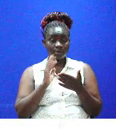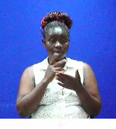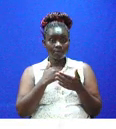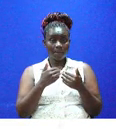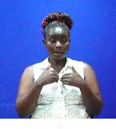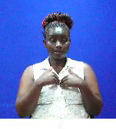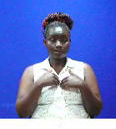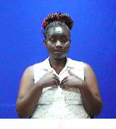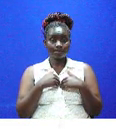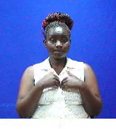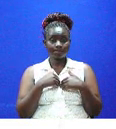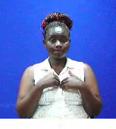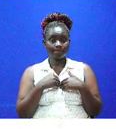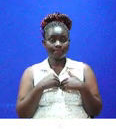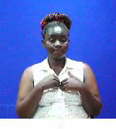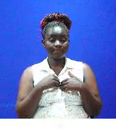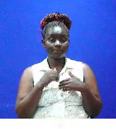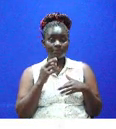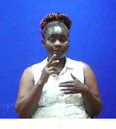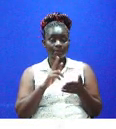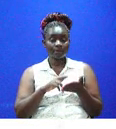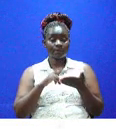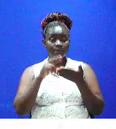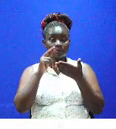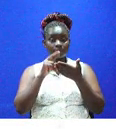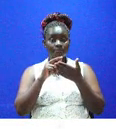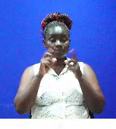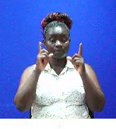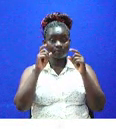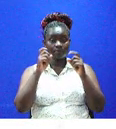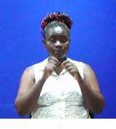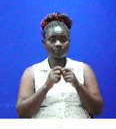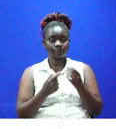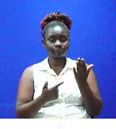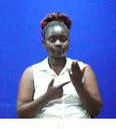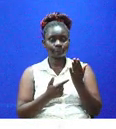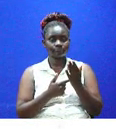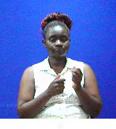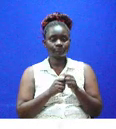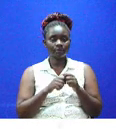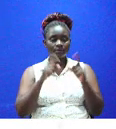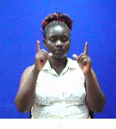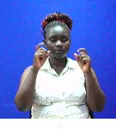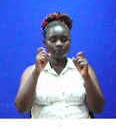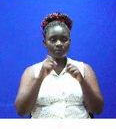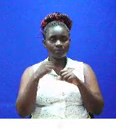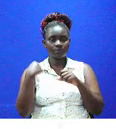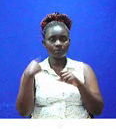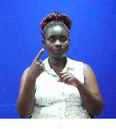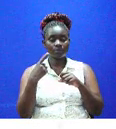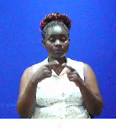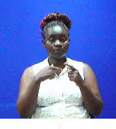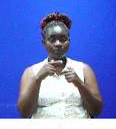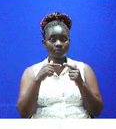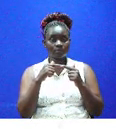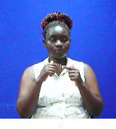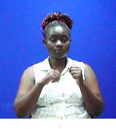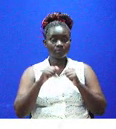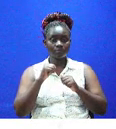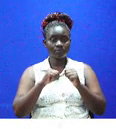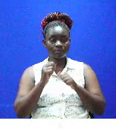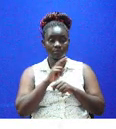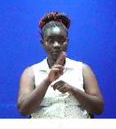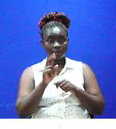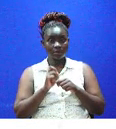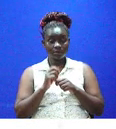of emerging issues, be it when it comes to technological issues. When the act was passed then,